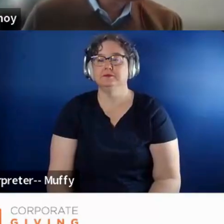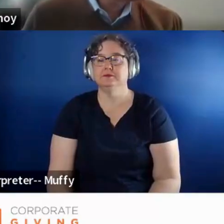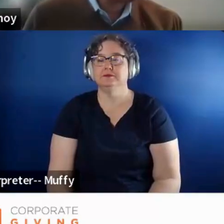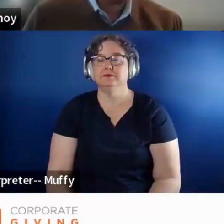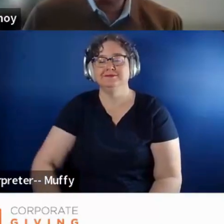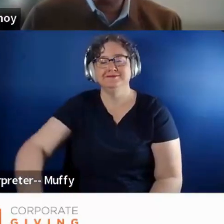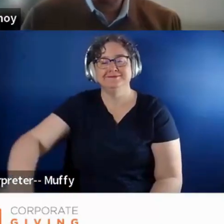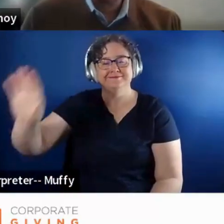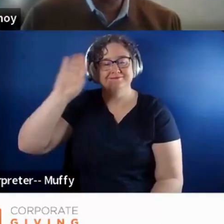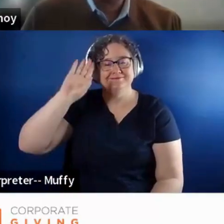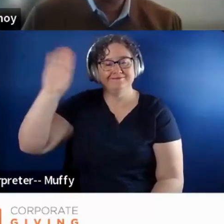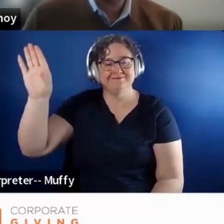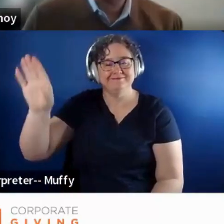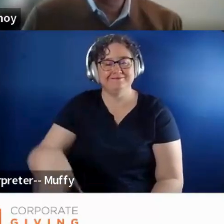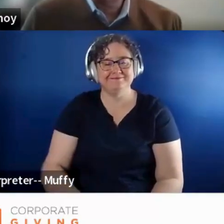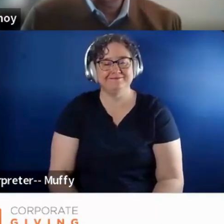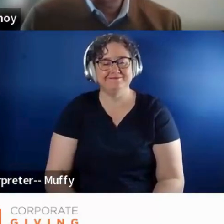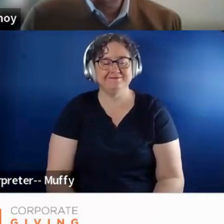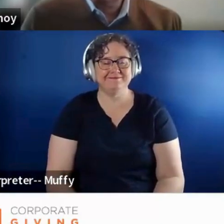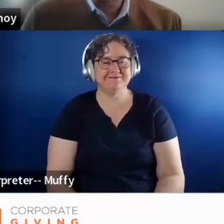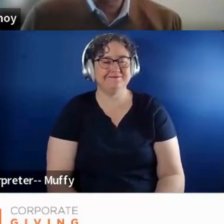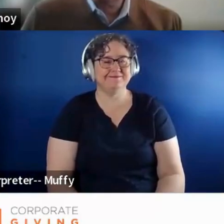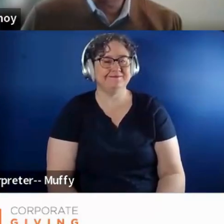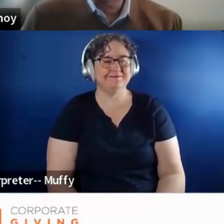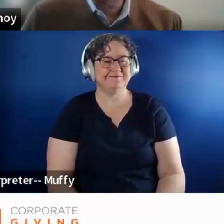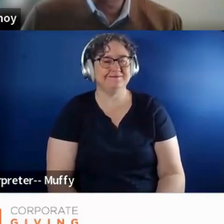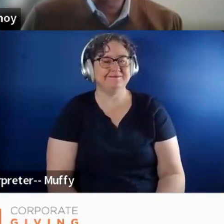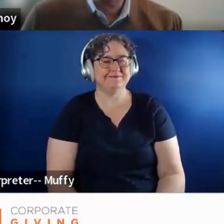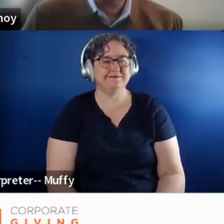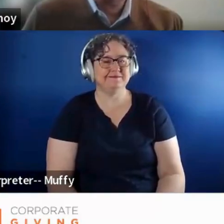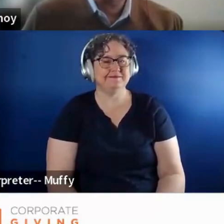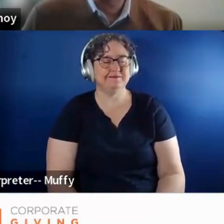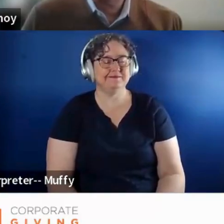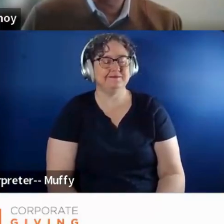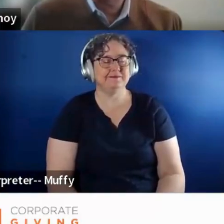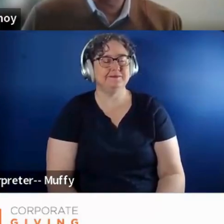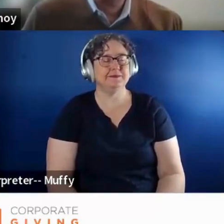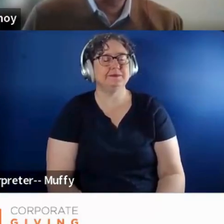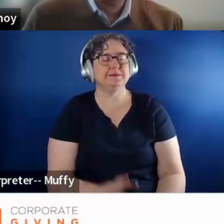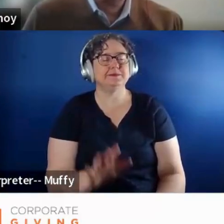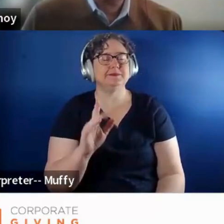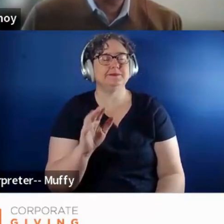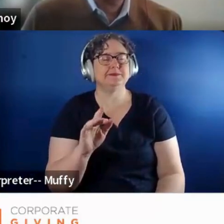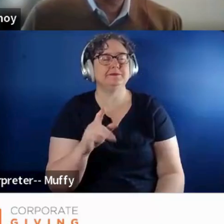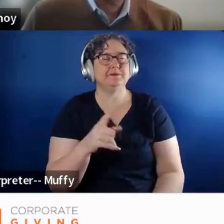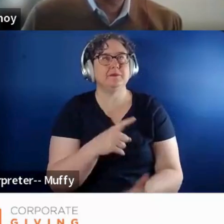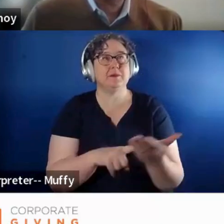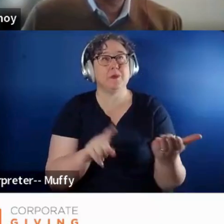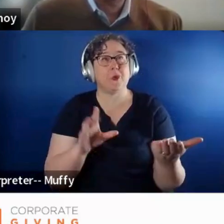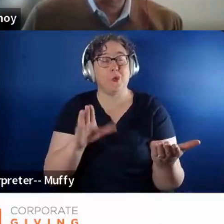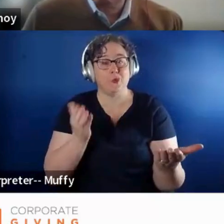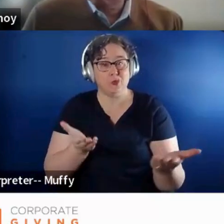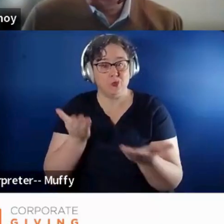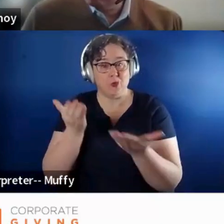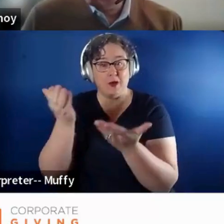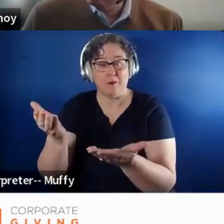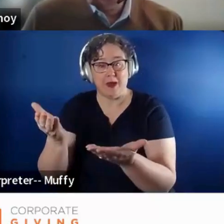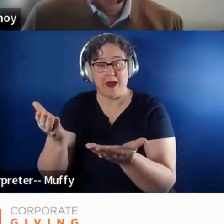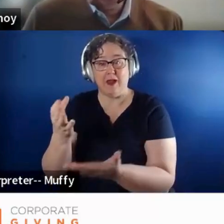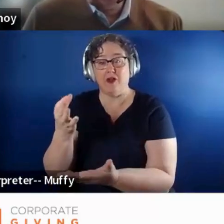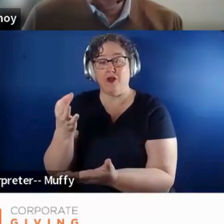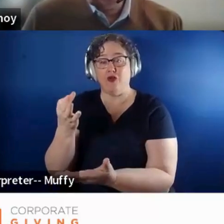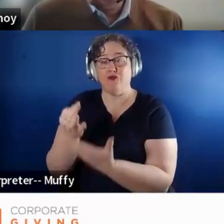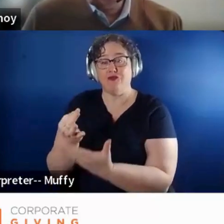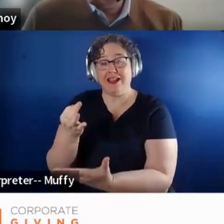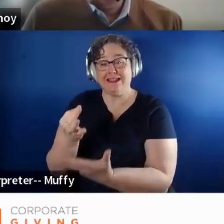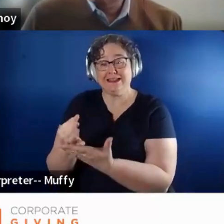Hi, All right. sure. Thanks, Laura. What would you recommend for fiscally